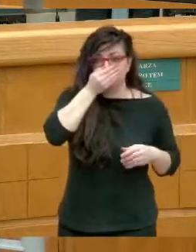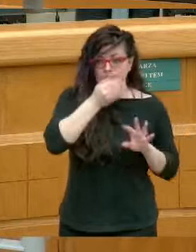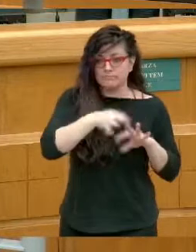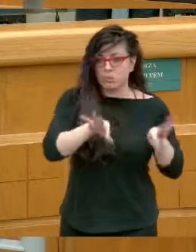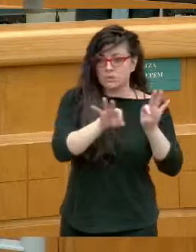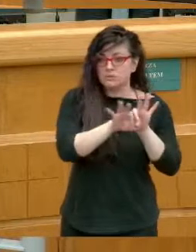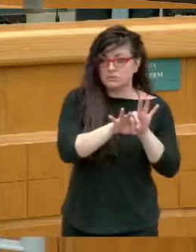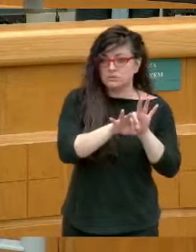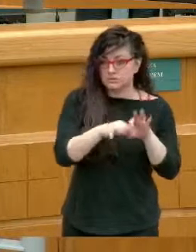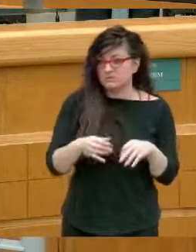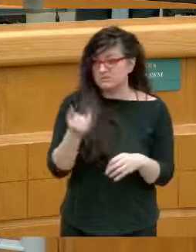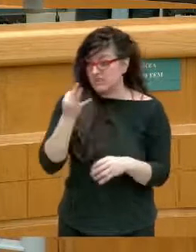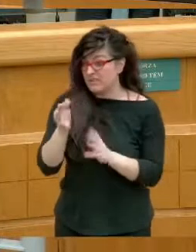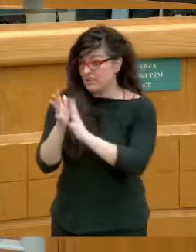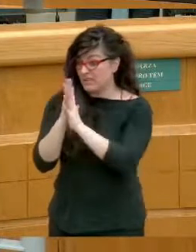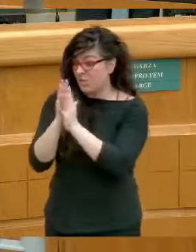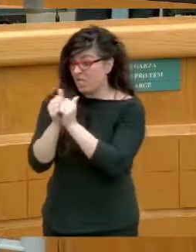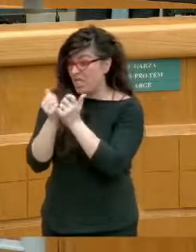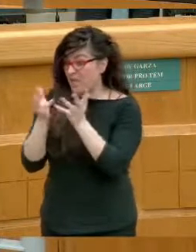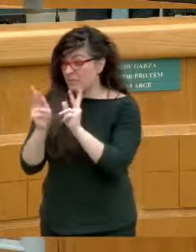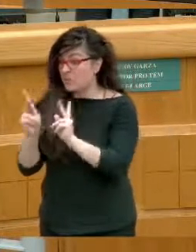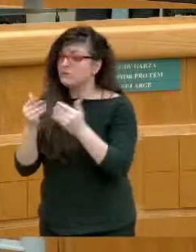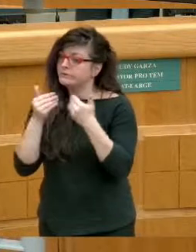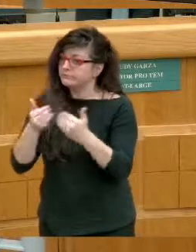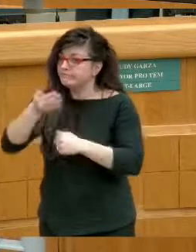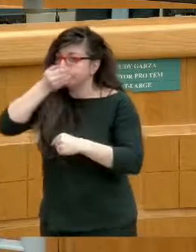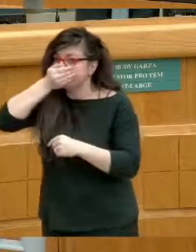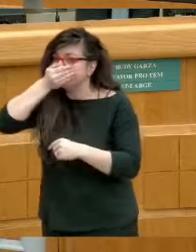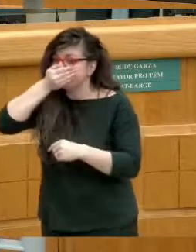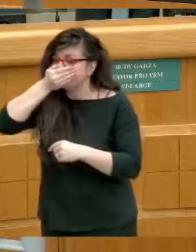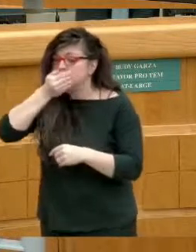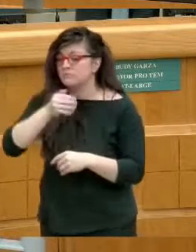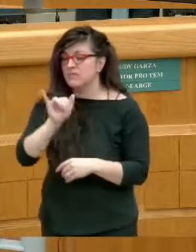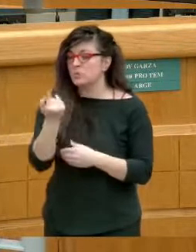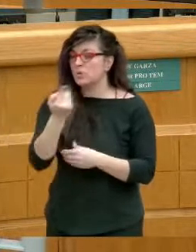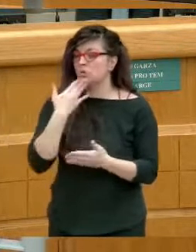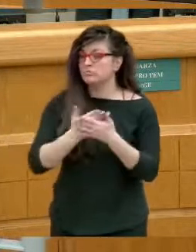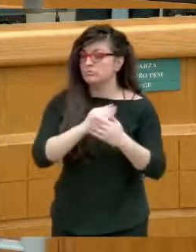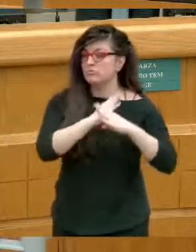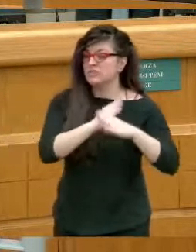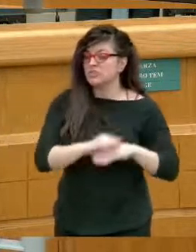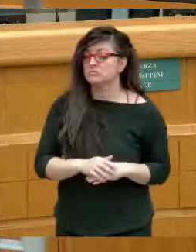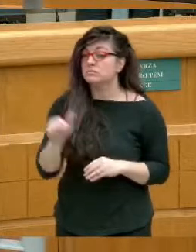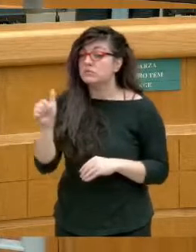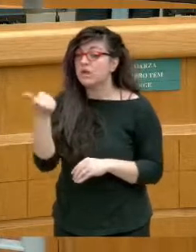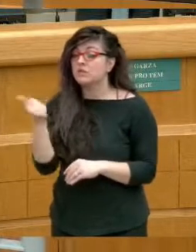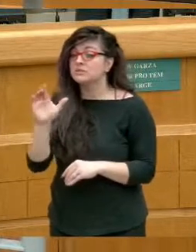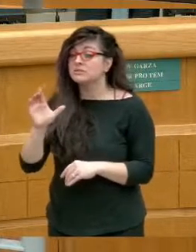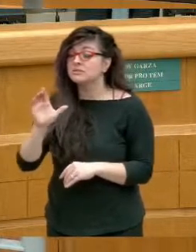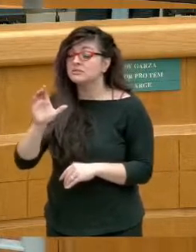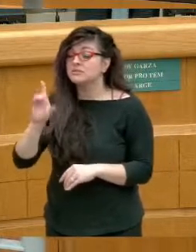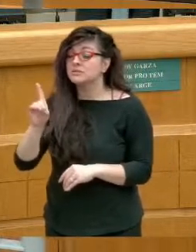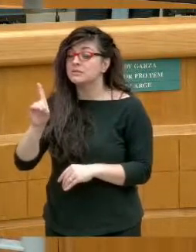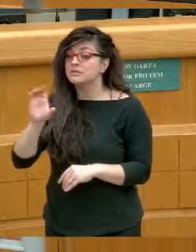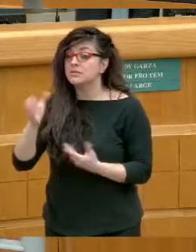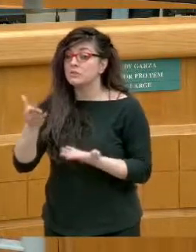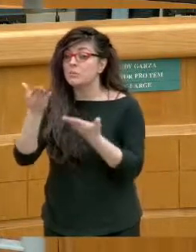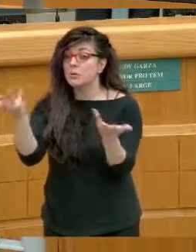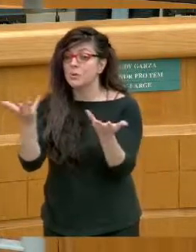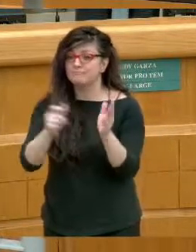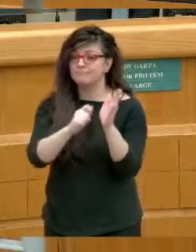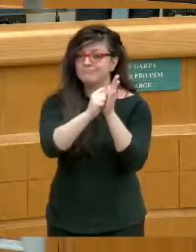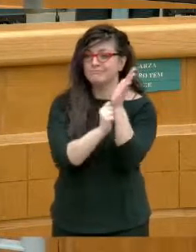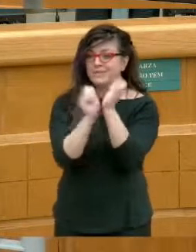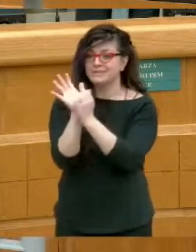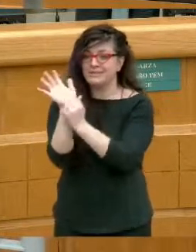areas of high traffic. Another prevention tool that the CDC recommends is wearing gloves. For the general